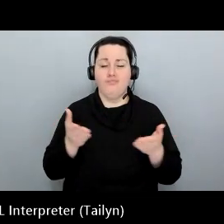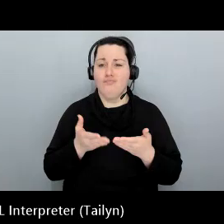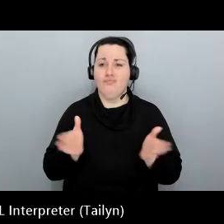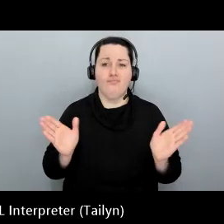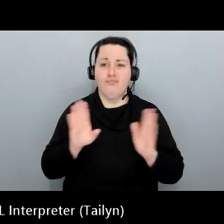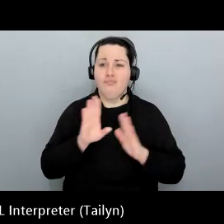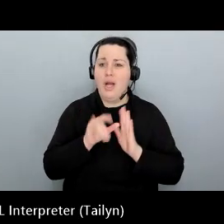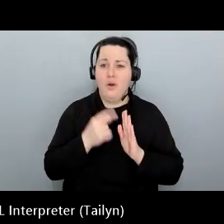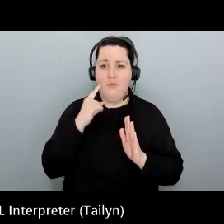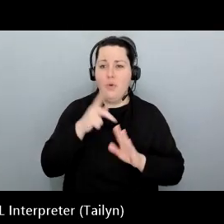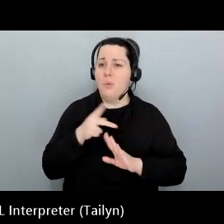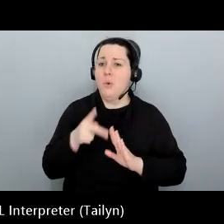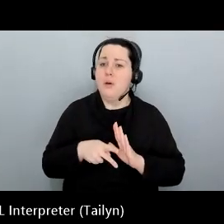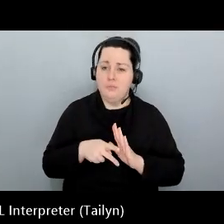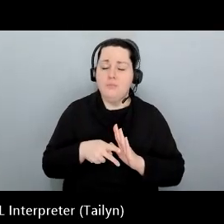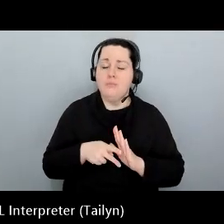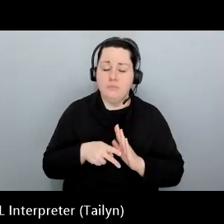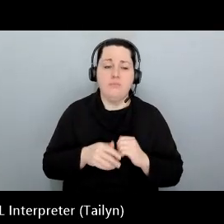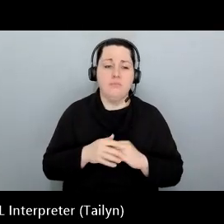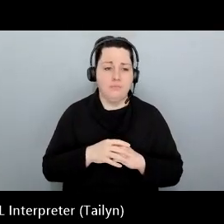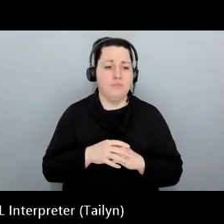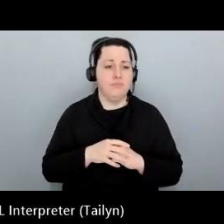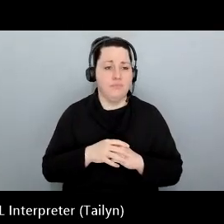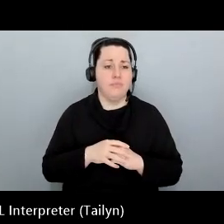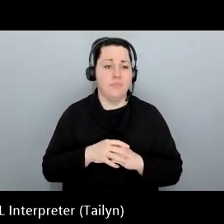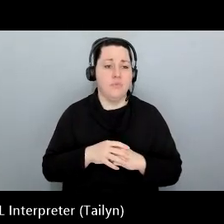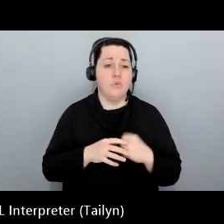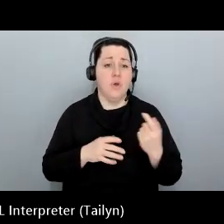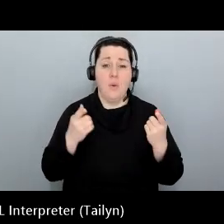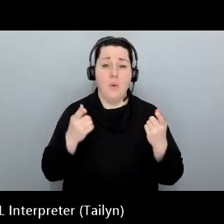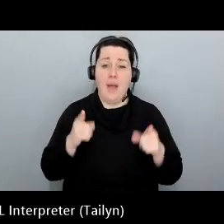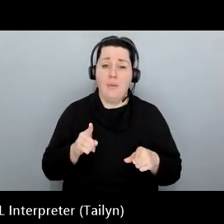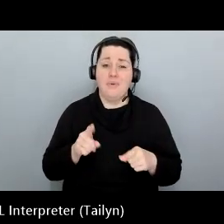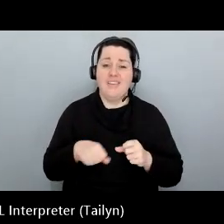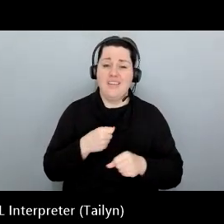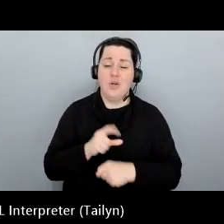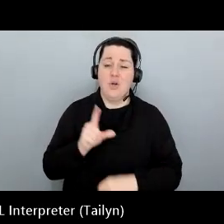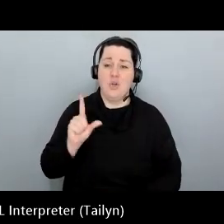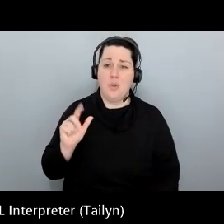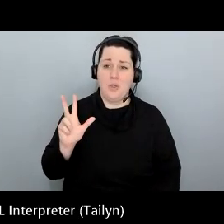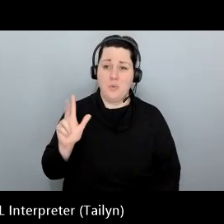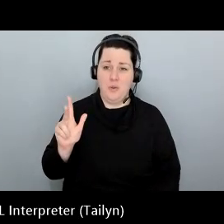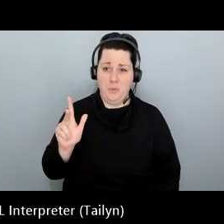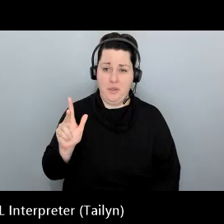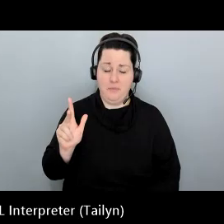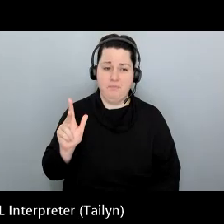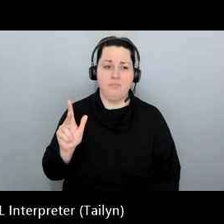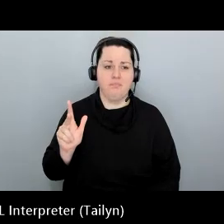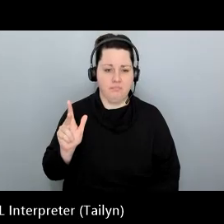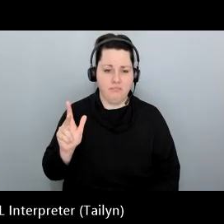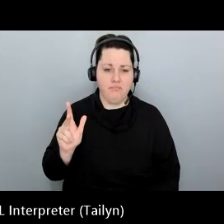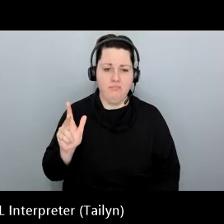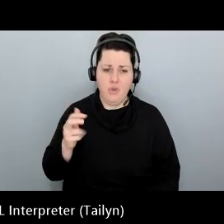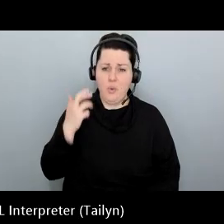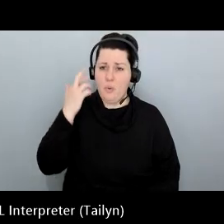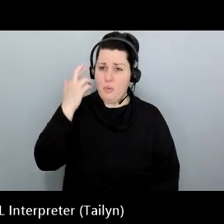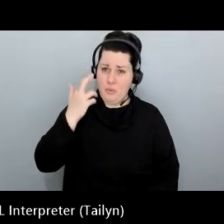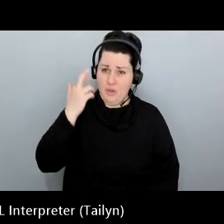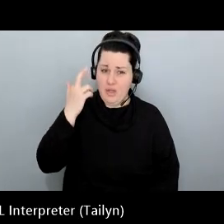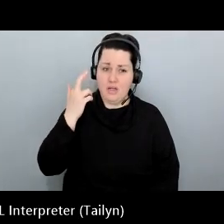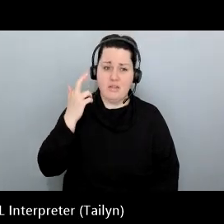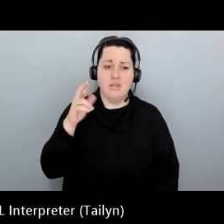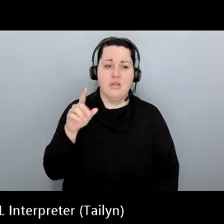background of the program, if you will. So what happened was in 2023, we realized that there was a need